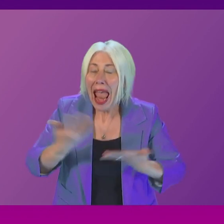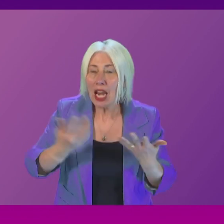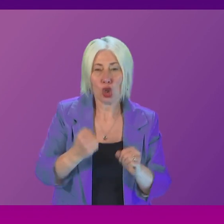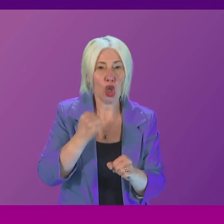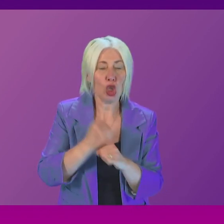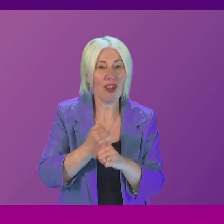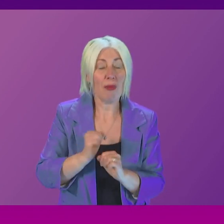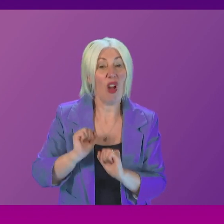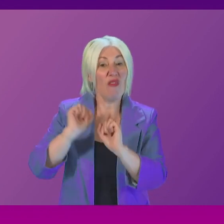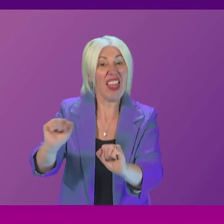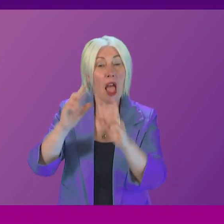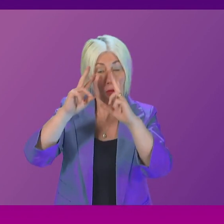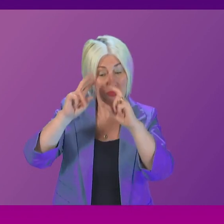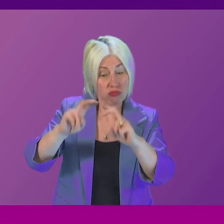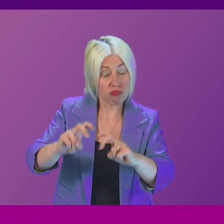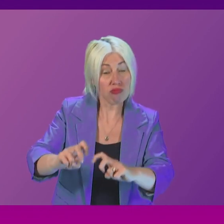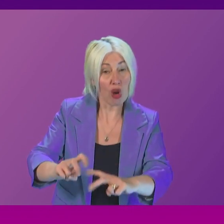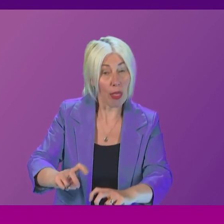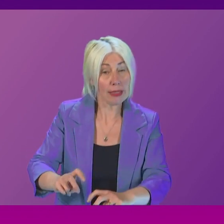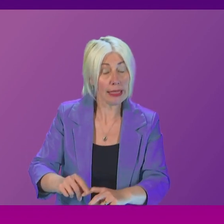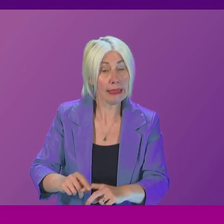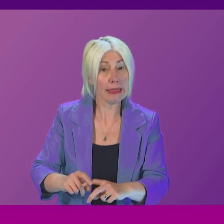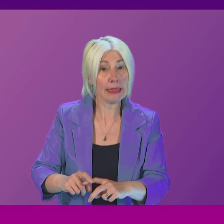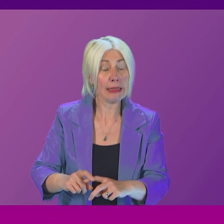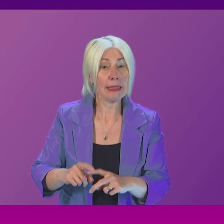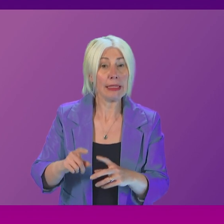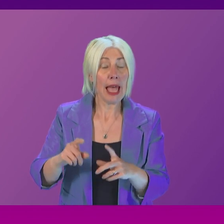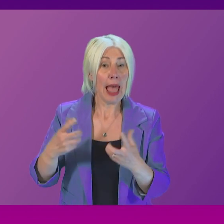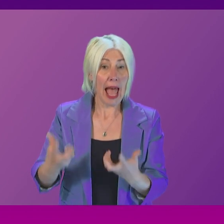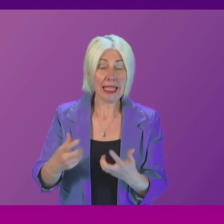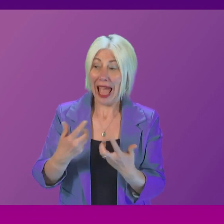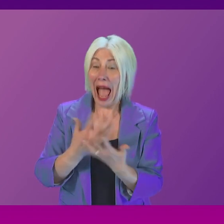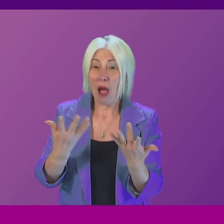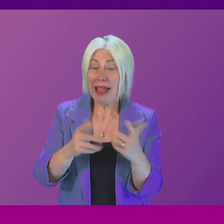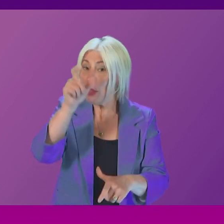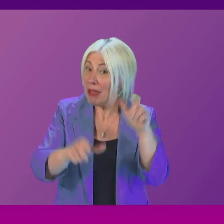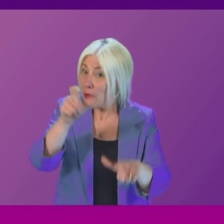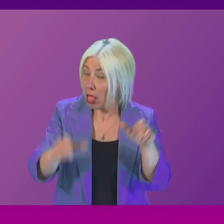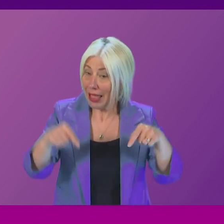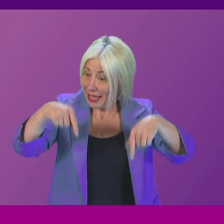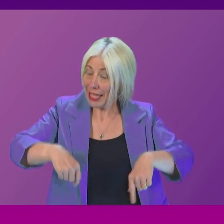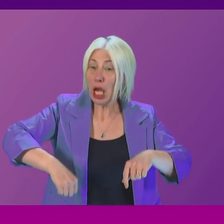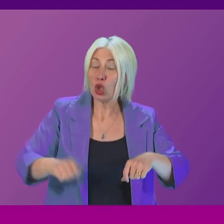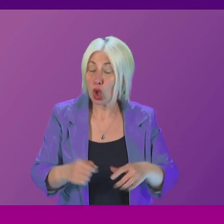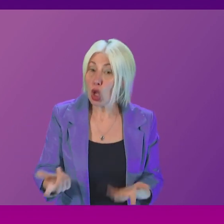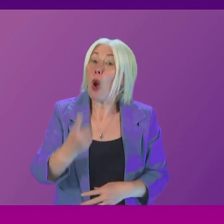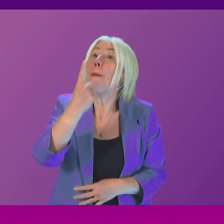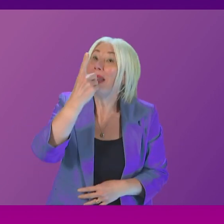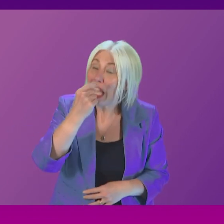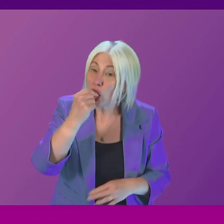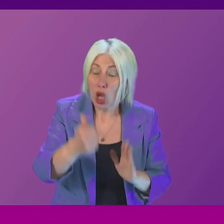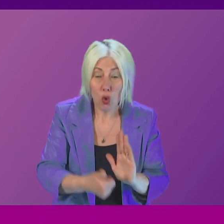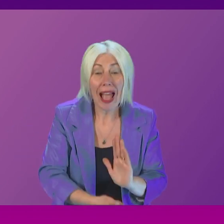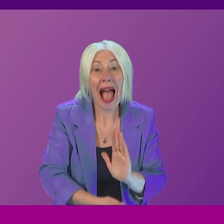own analysis, which has been done, and to how many people in Scotland could potentially be lifted out